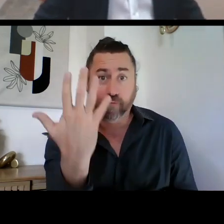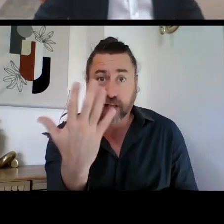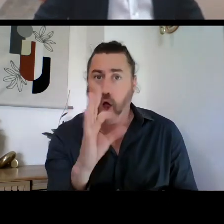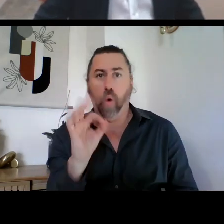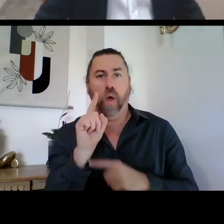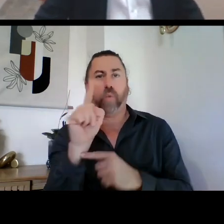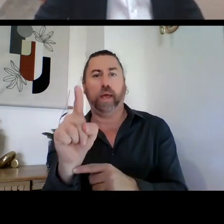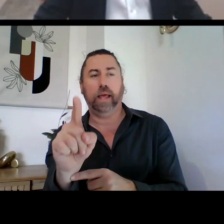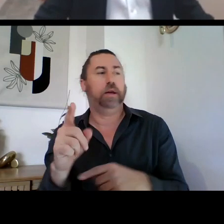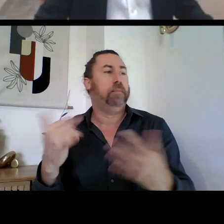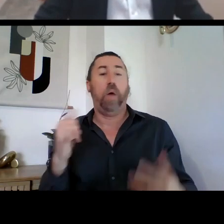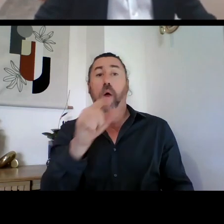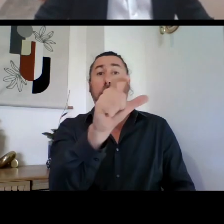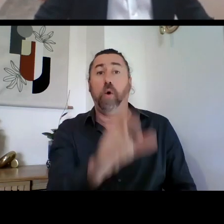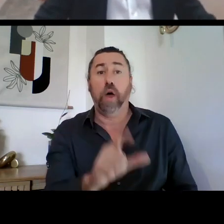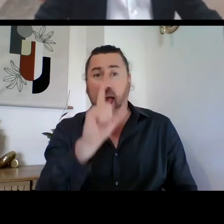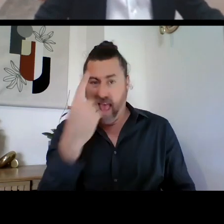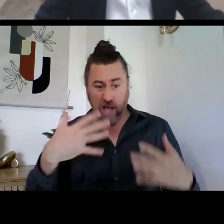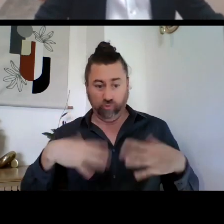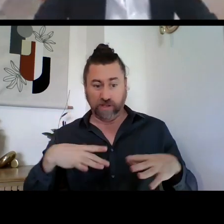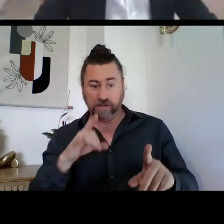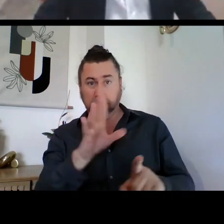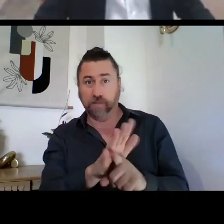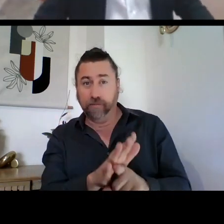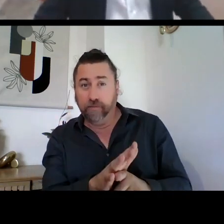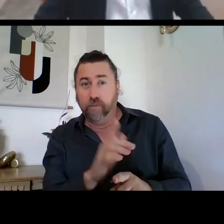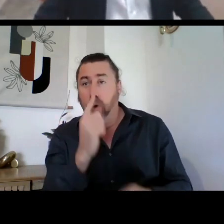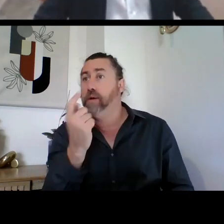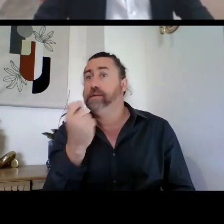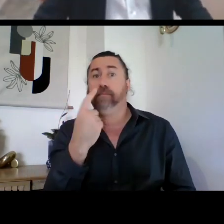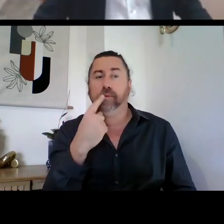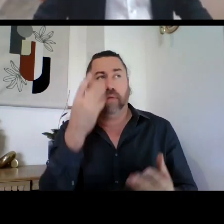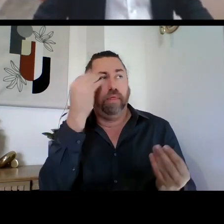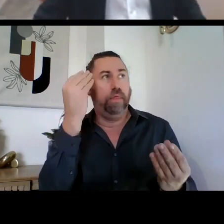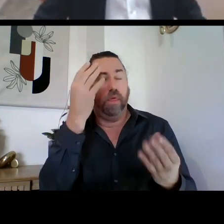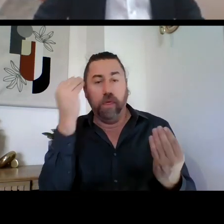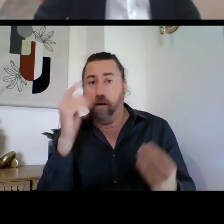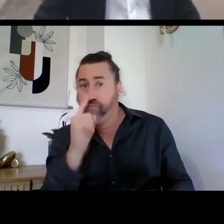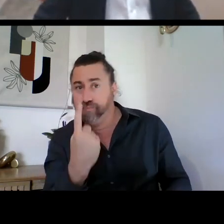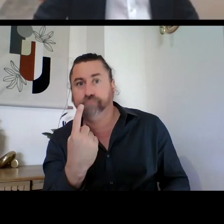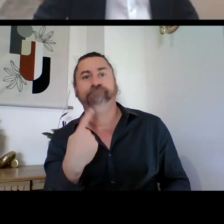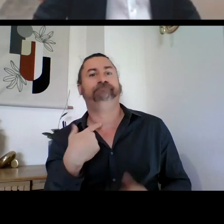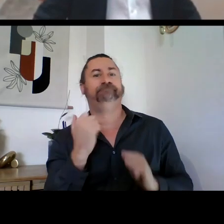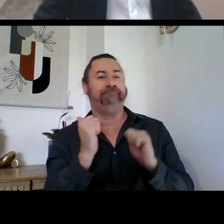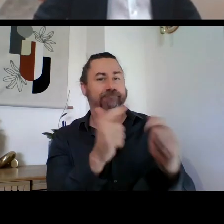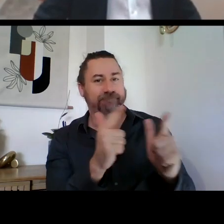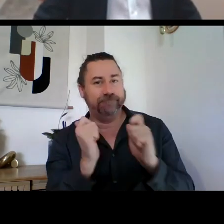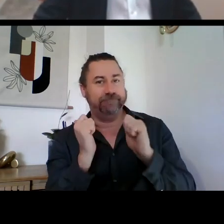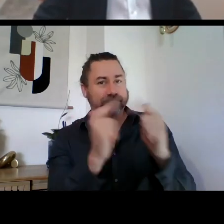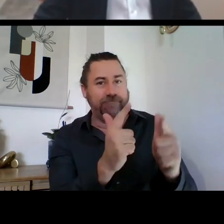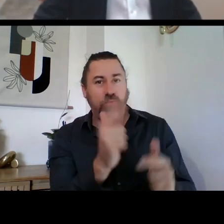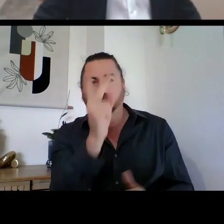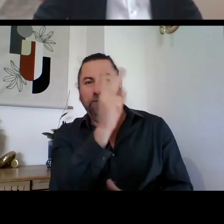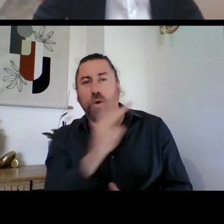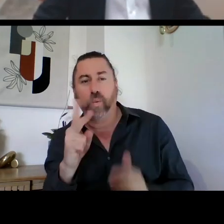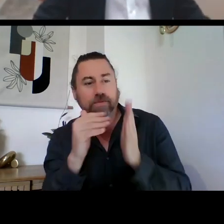For example, if someone is completely unable to dress themselves or take daily medications, so that may mean they require more frequent assistance than